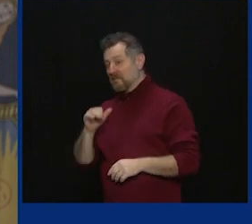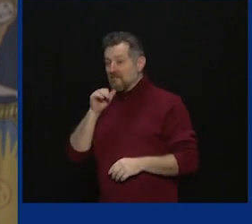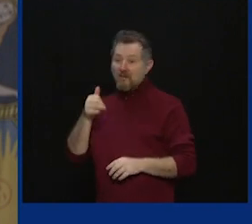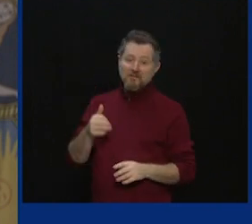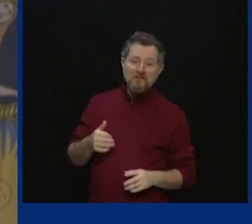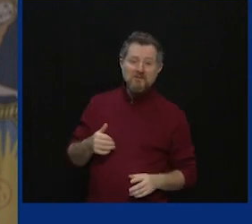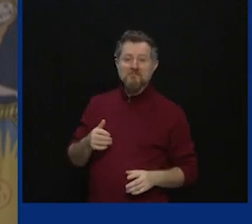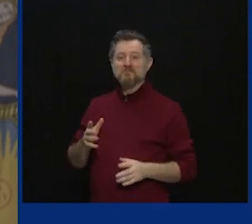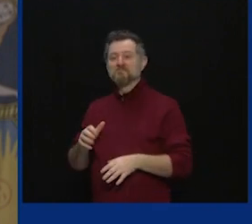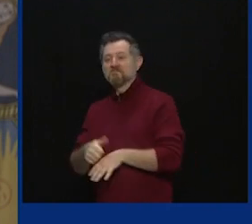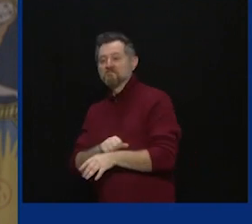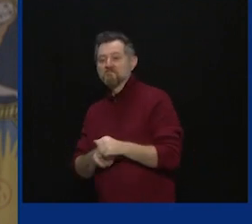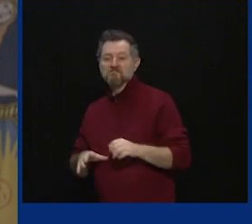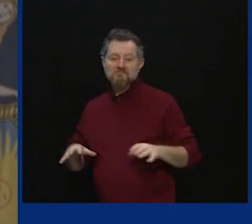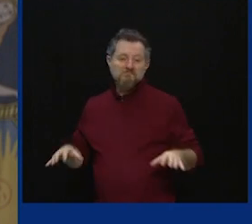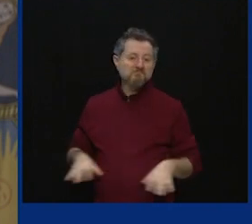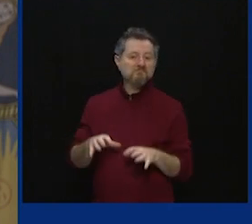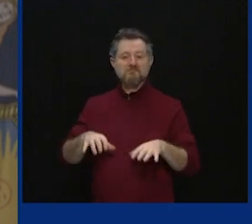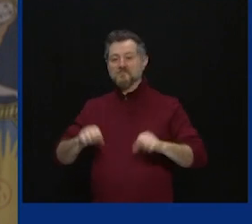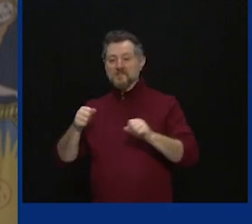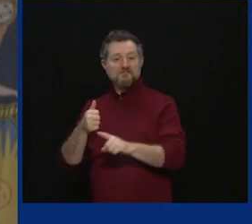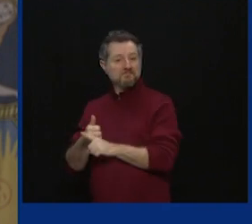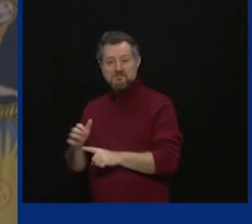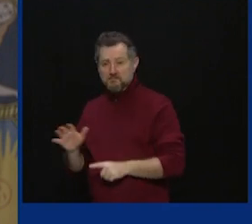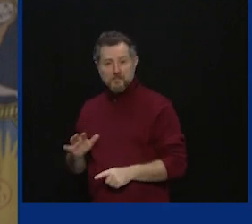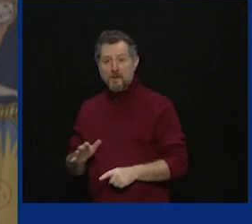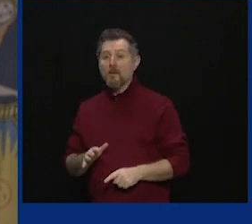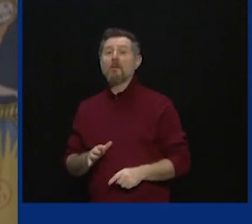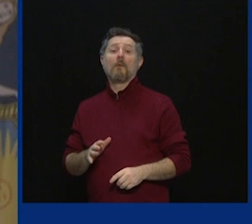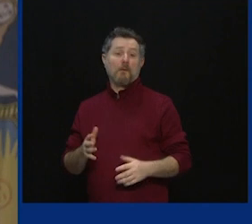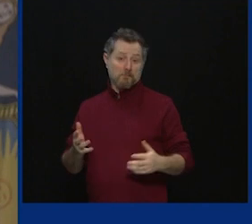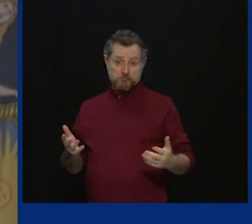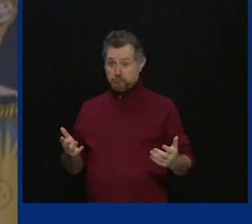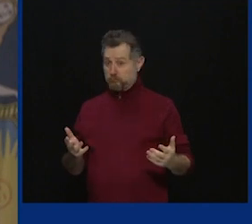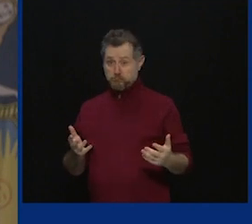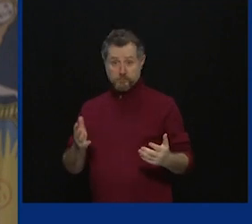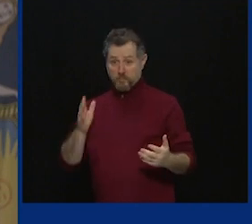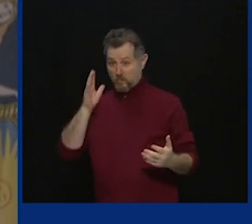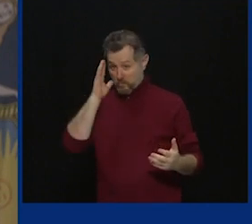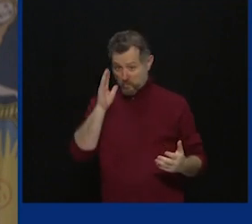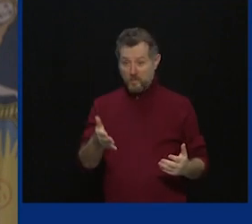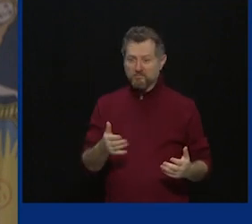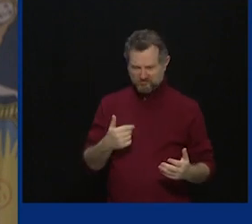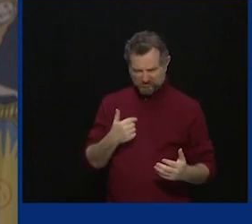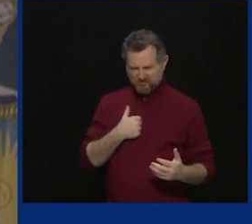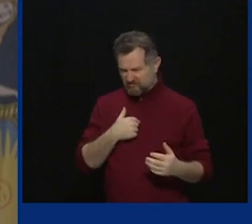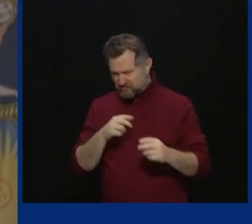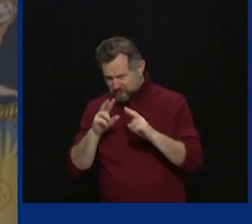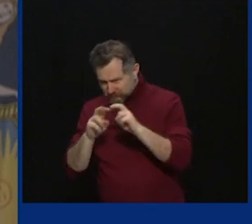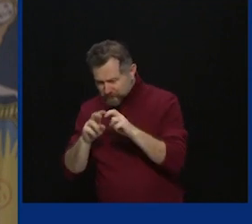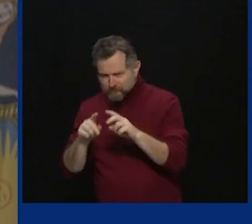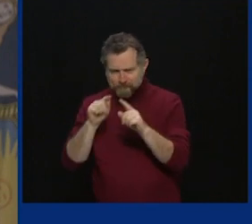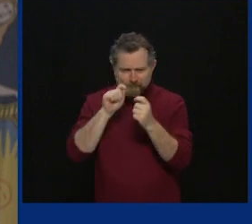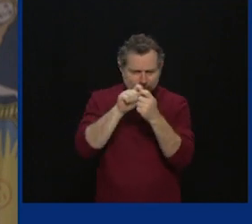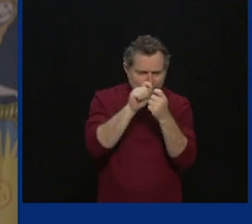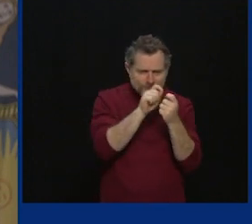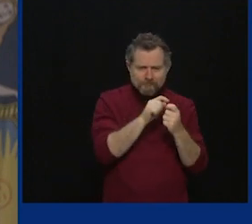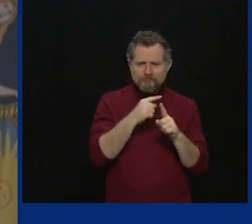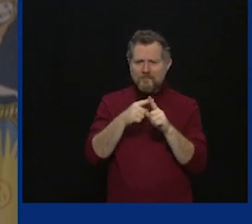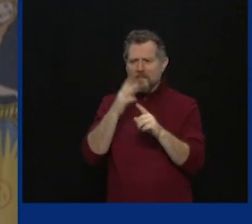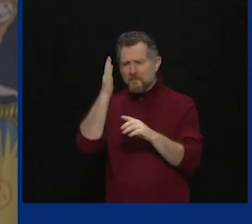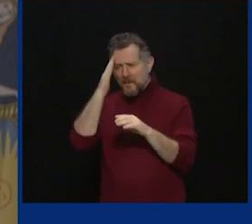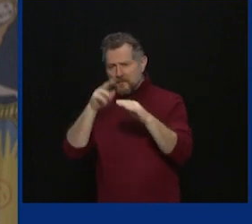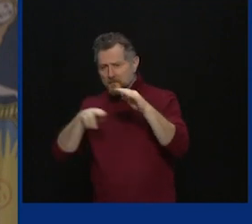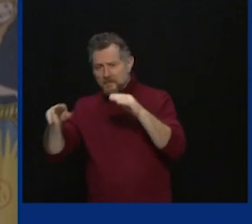would have absolutely had that surgical approach, and I would have looked at the numbers and seeing bed capacity, which is pretty good here in New York City, watching that